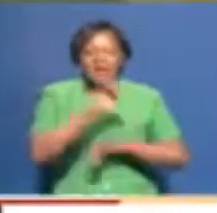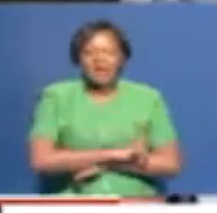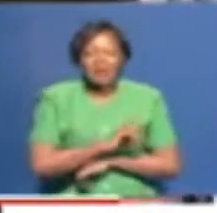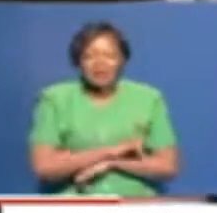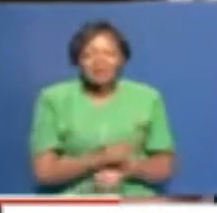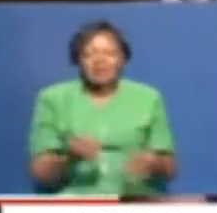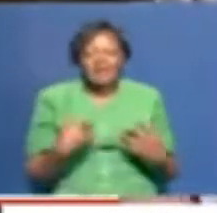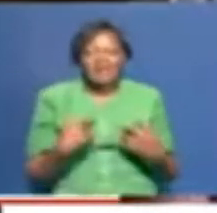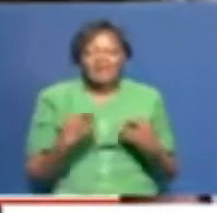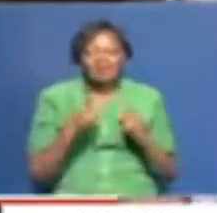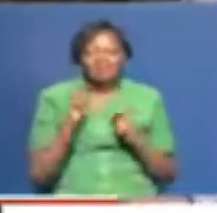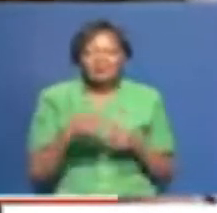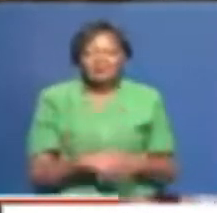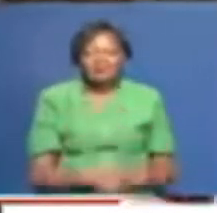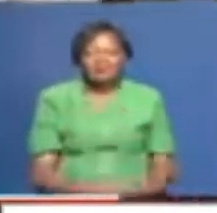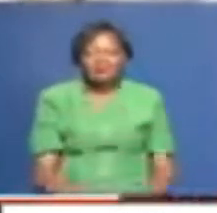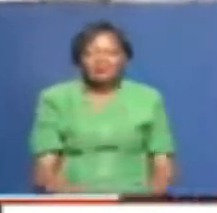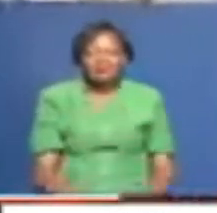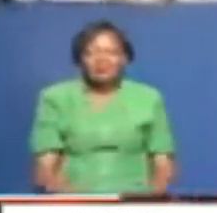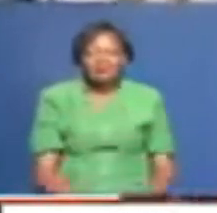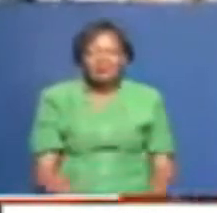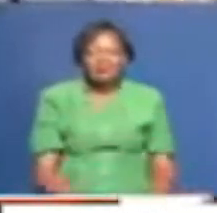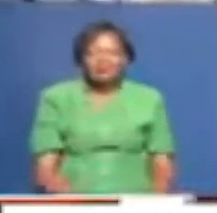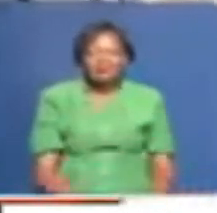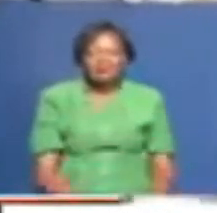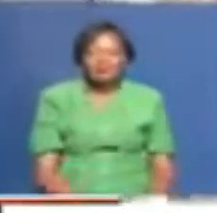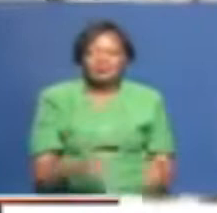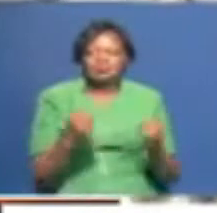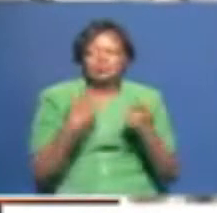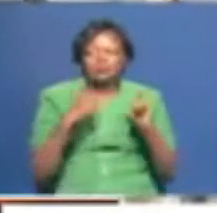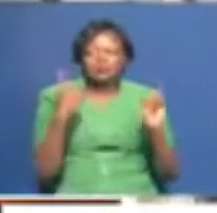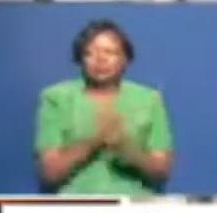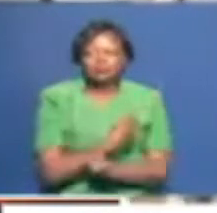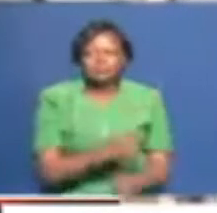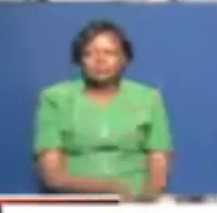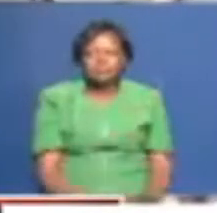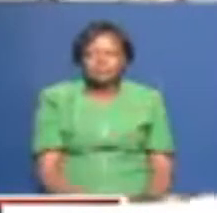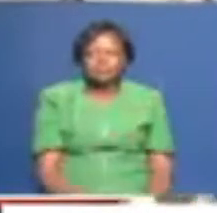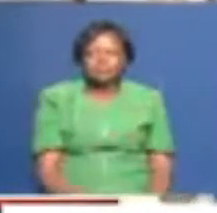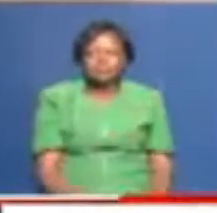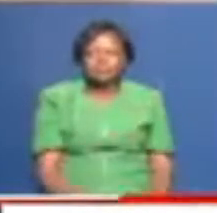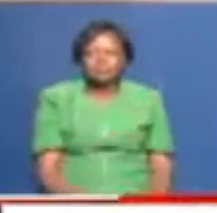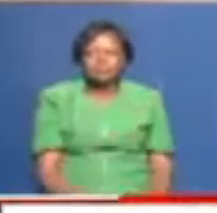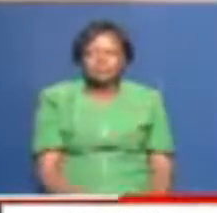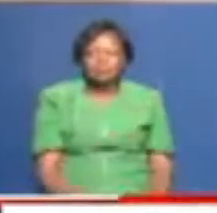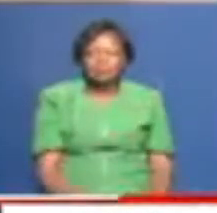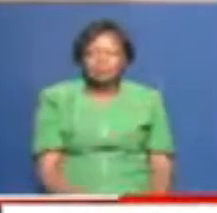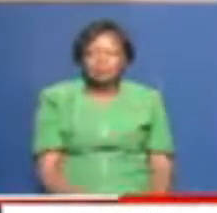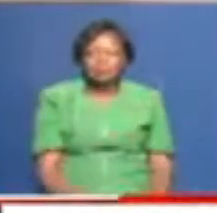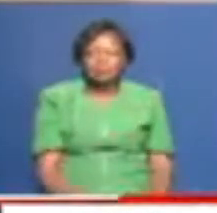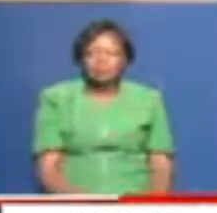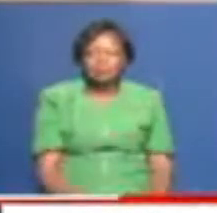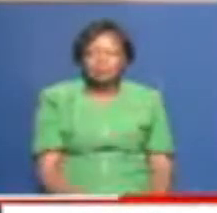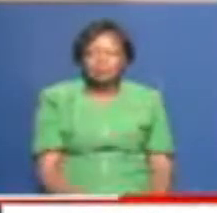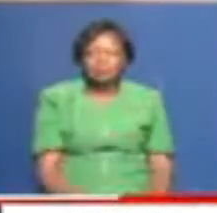Tuga. Haramba tambe. Mimbi timi uhumbu tunya nimekumbu tuja. Ningepembe